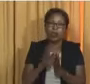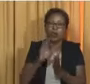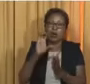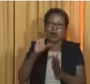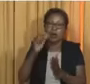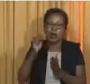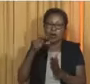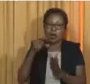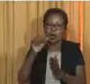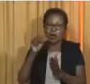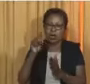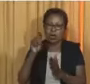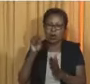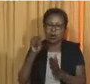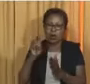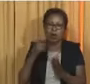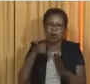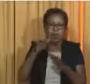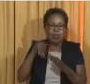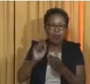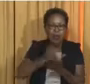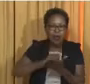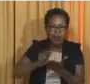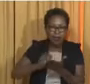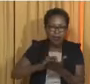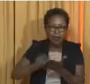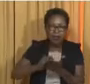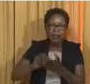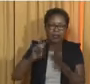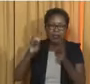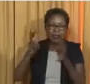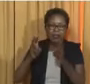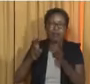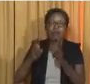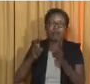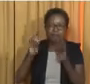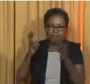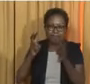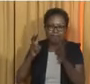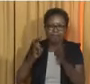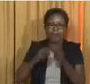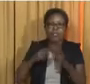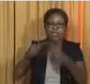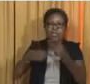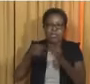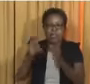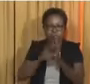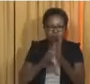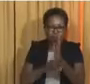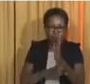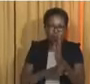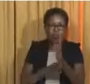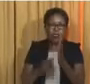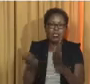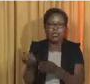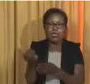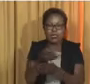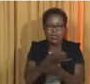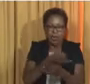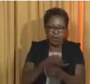their writing titled Tiered Constitutional Design. Under the tiered constitutional